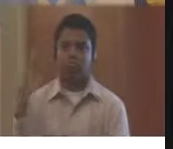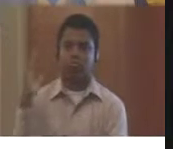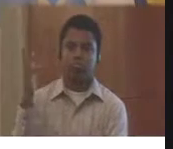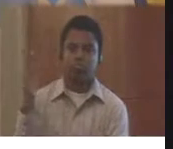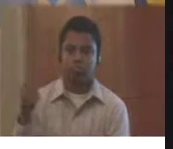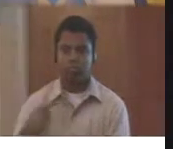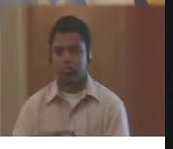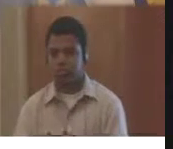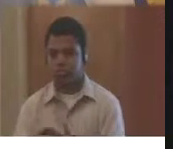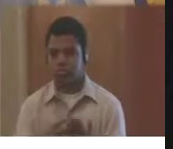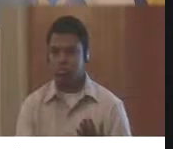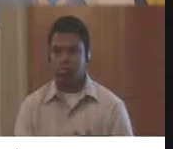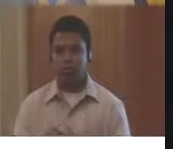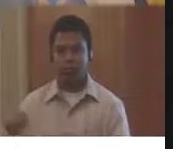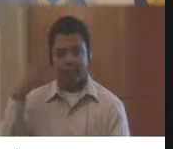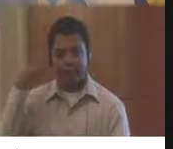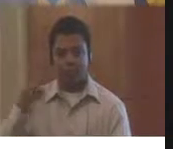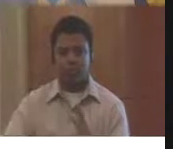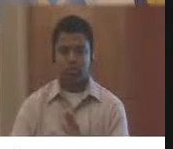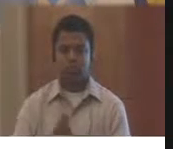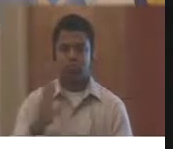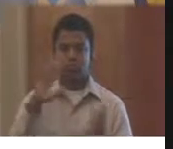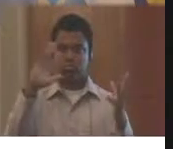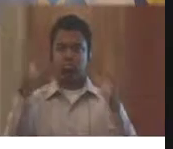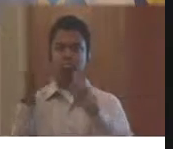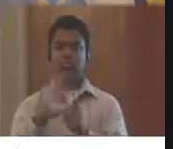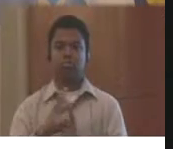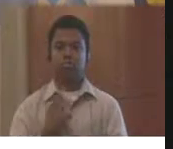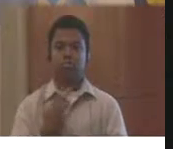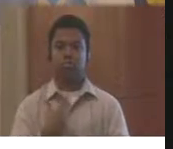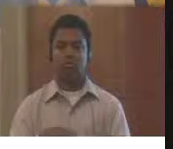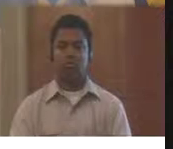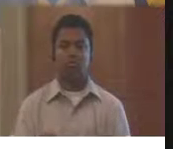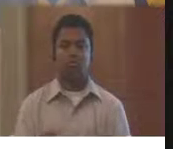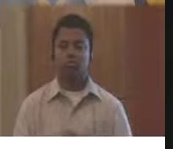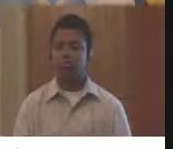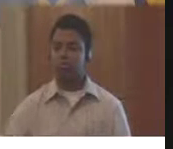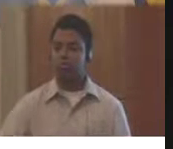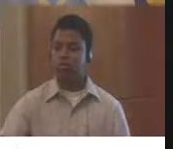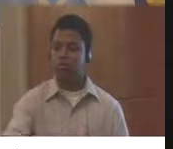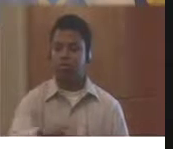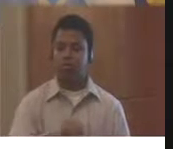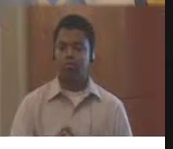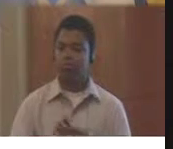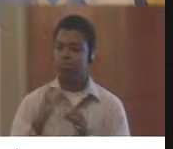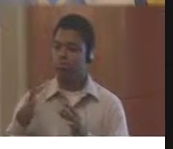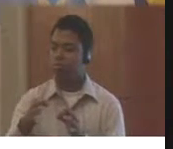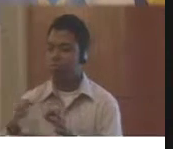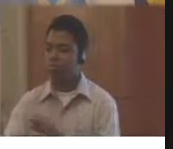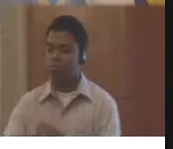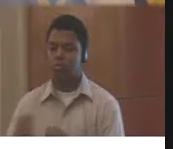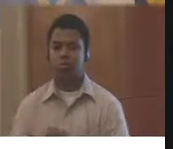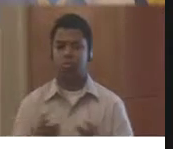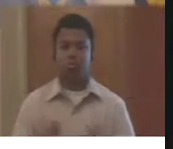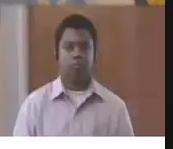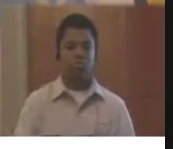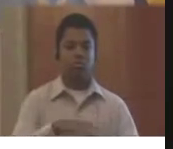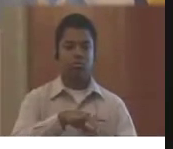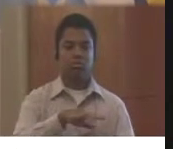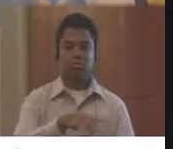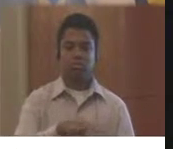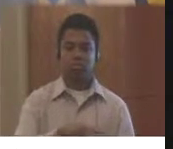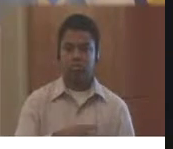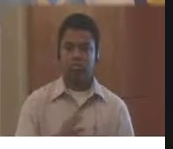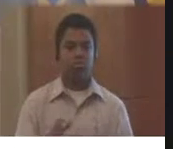and efforts and everything regarding sustainable development, climate change, urban planning and territorial planning,